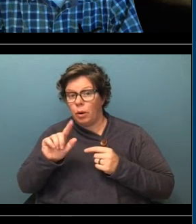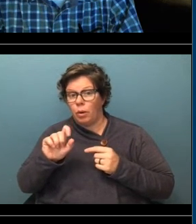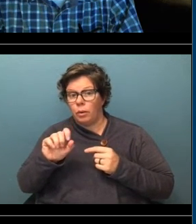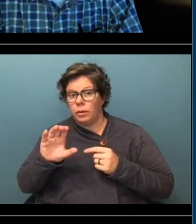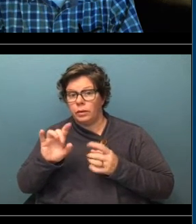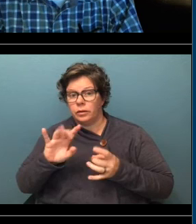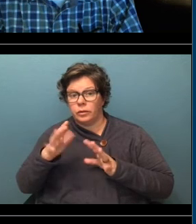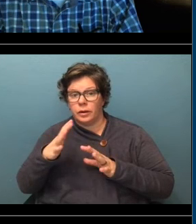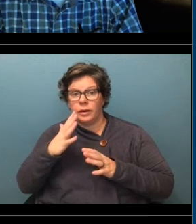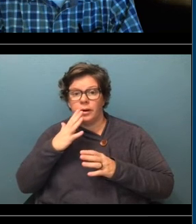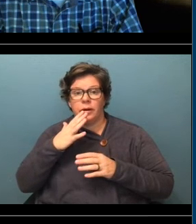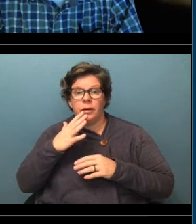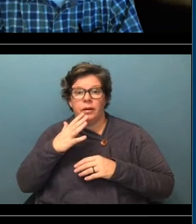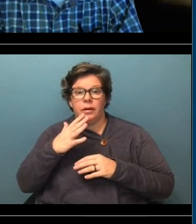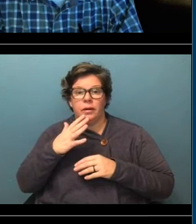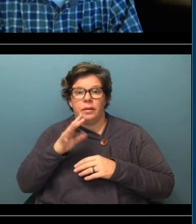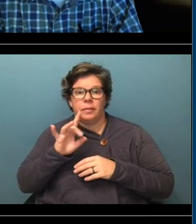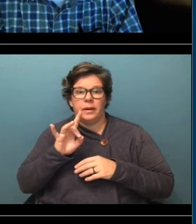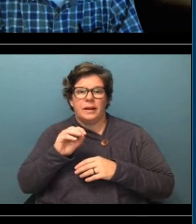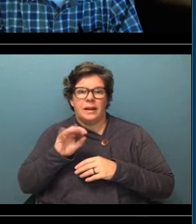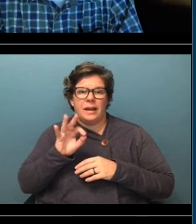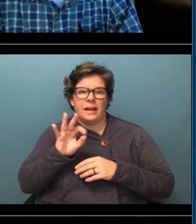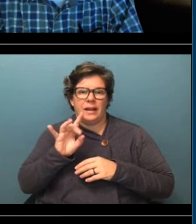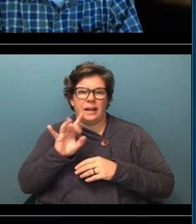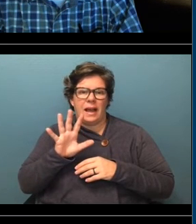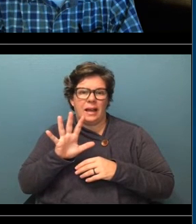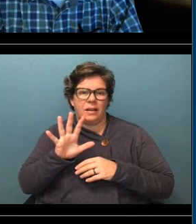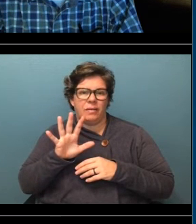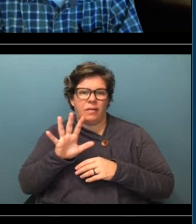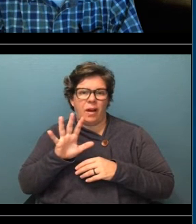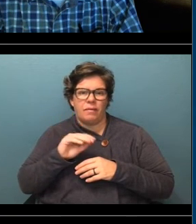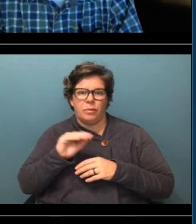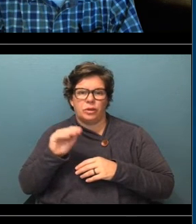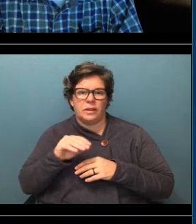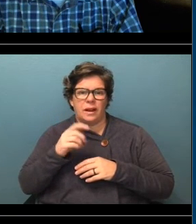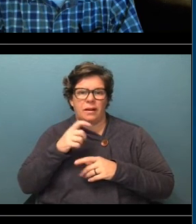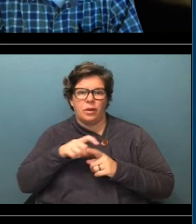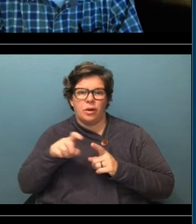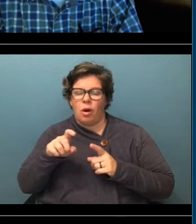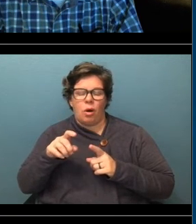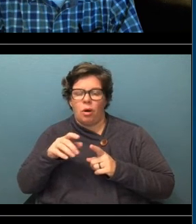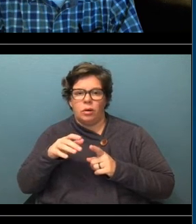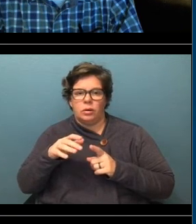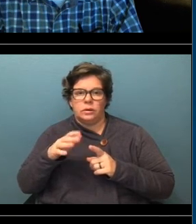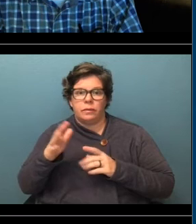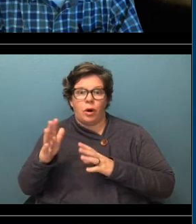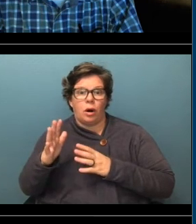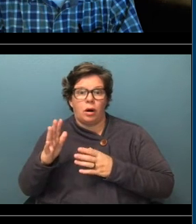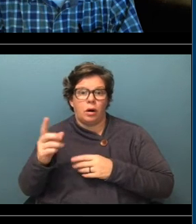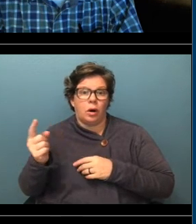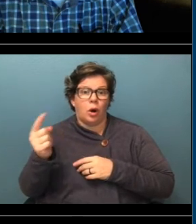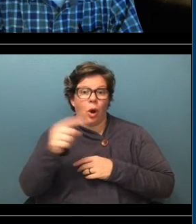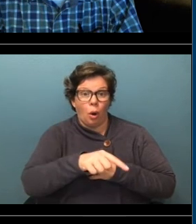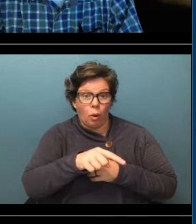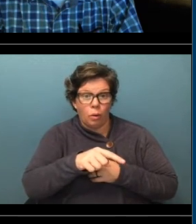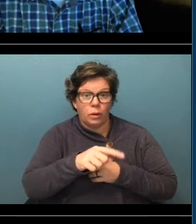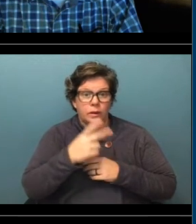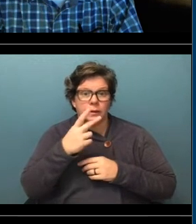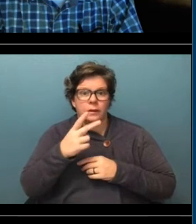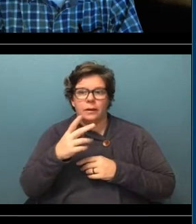80 to 85% of those calls away from field response altogether. Referrals to law enforcement remain low. Oh